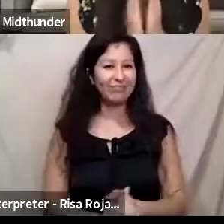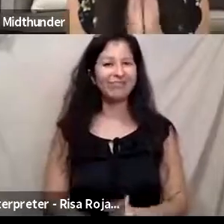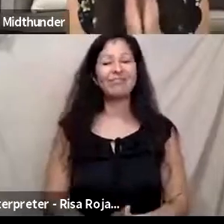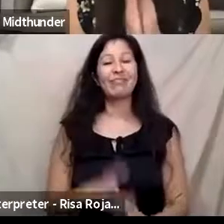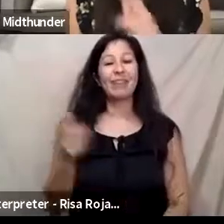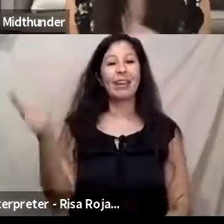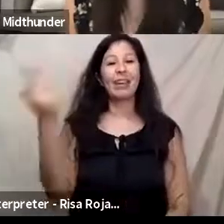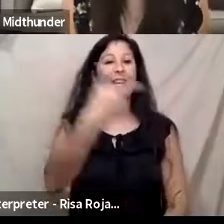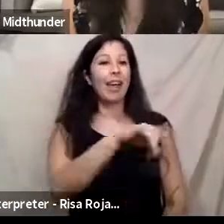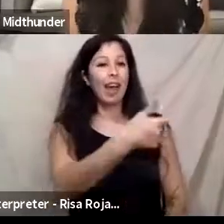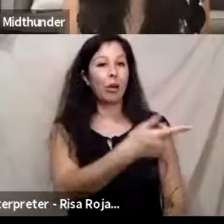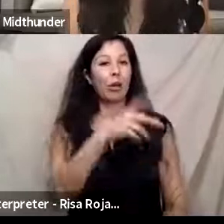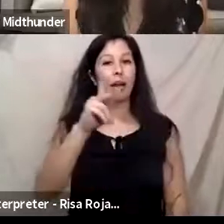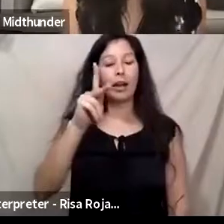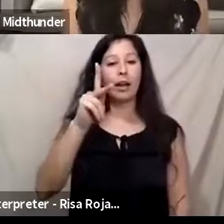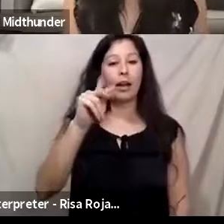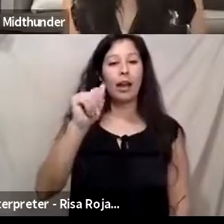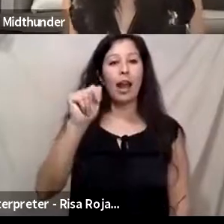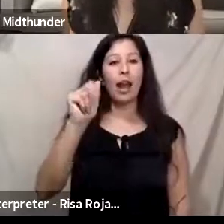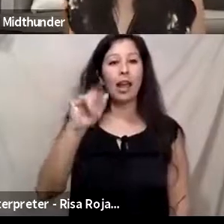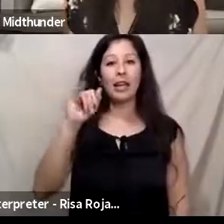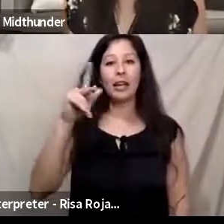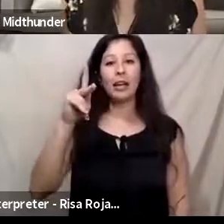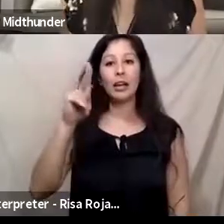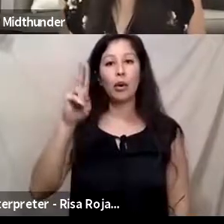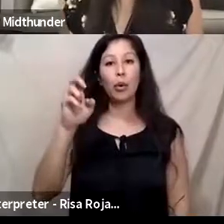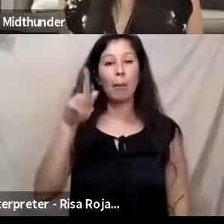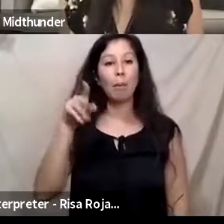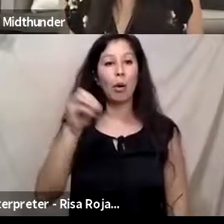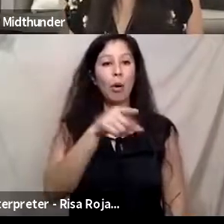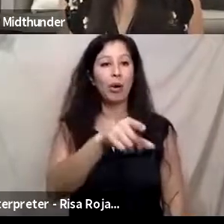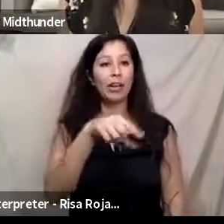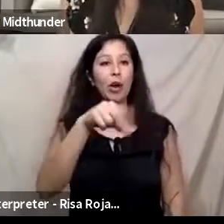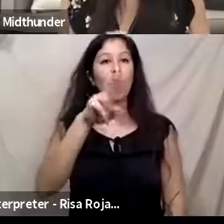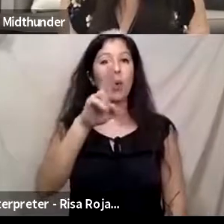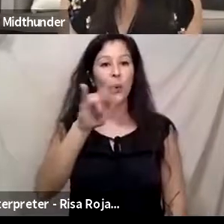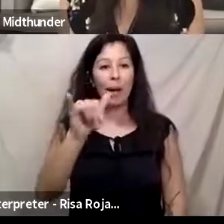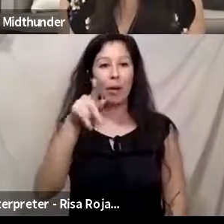We also have Kalani Queypo, actor and filmmaker. Kalani, give us a wave.